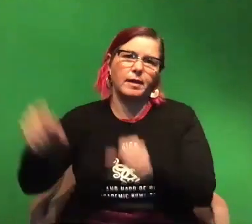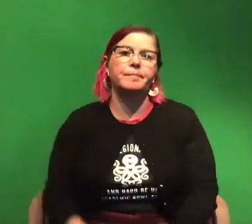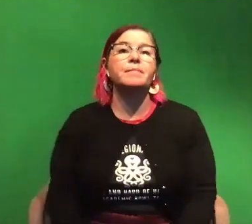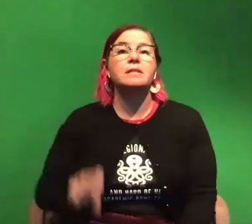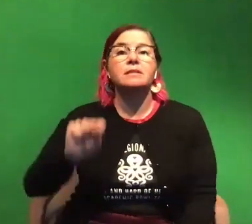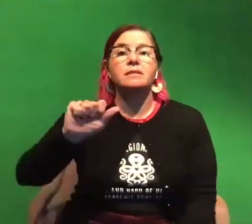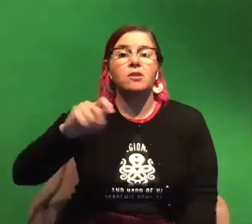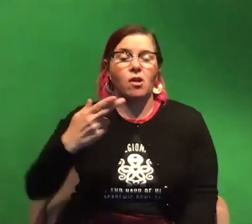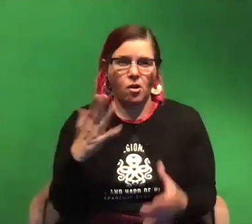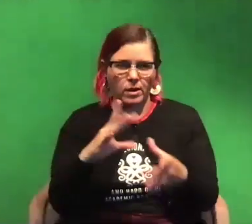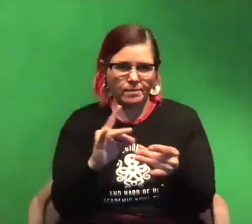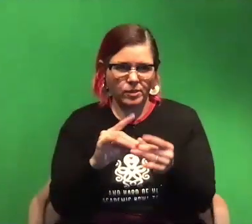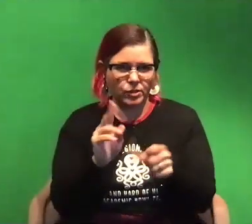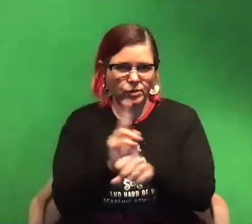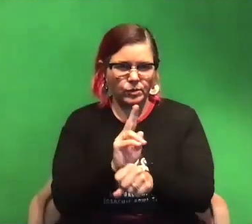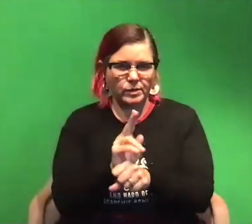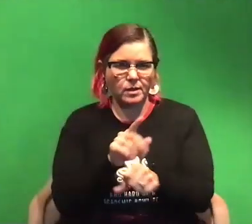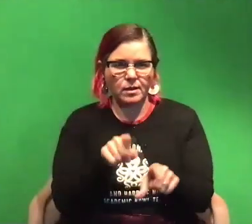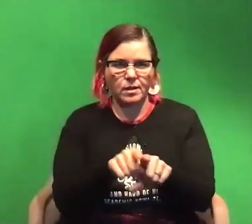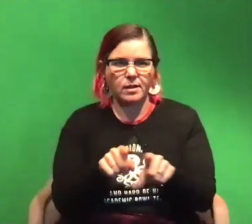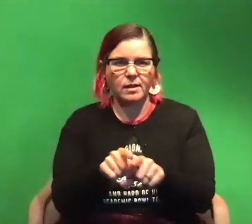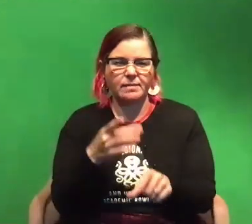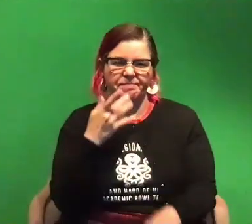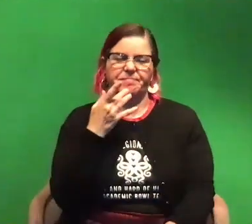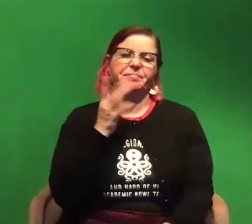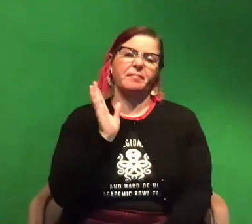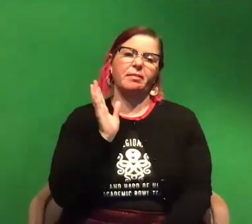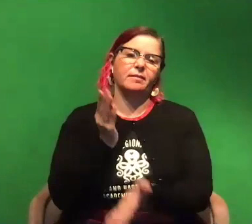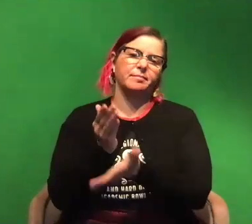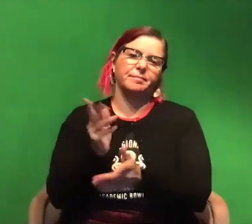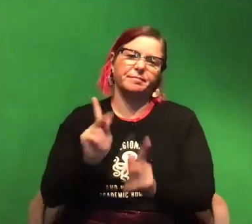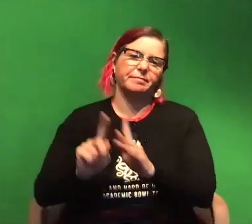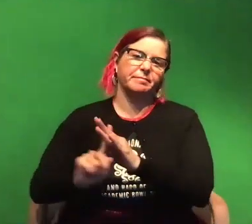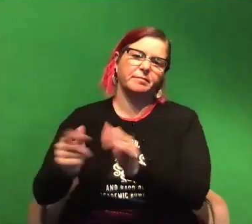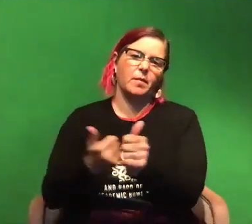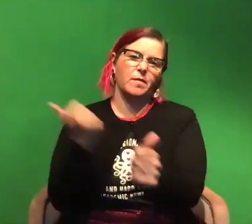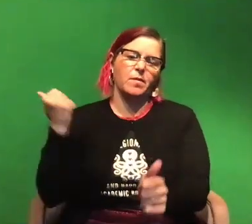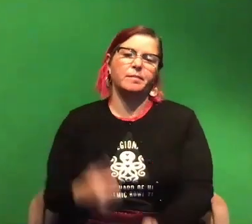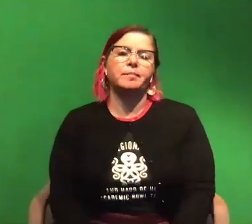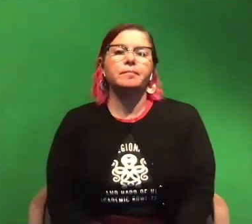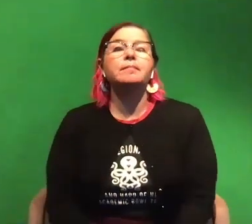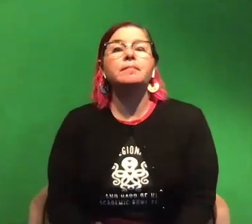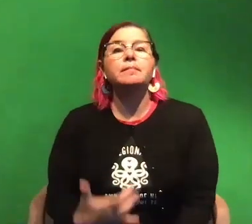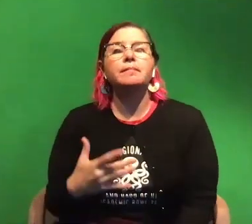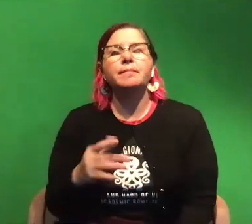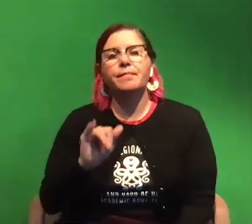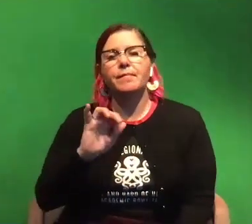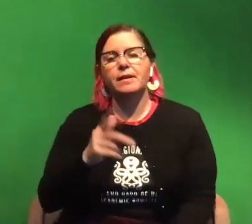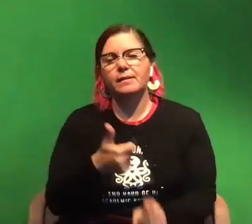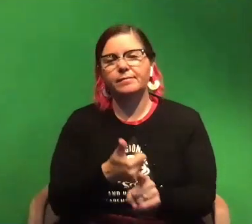also they use it as kind of a distasteful deterrent. So typically speaking, ink doesn't have